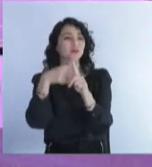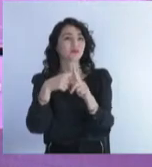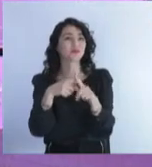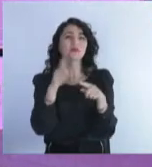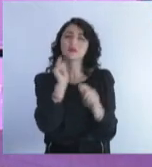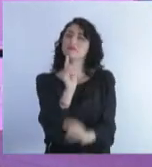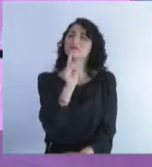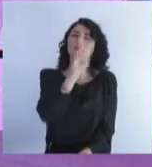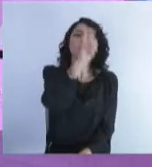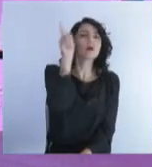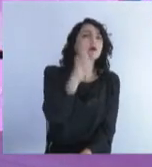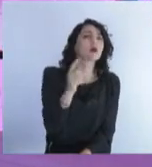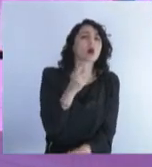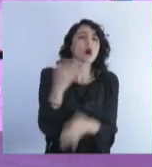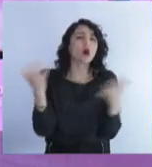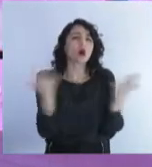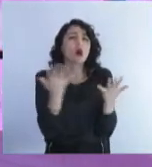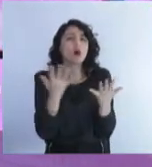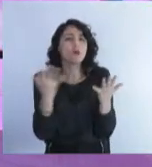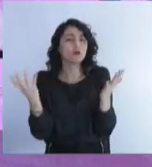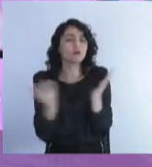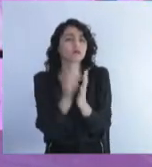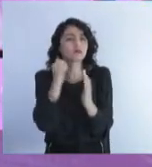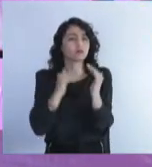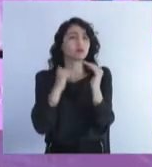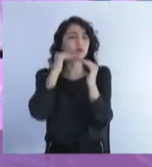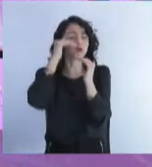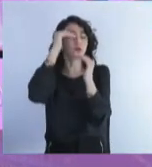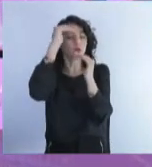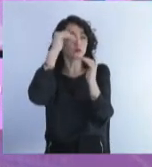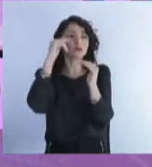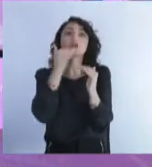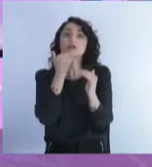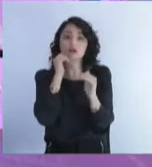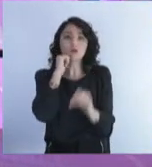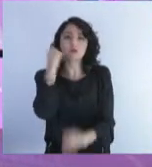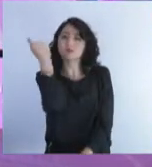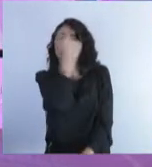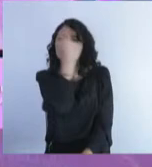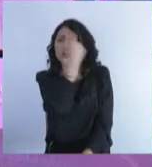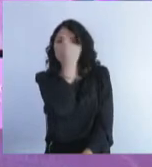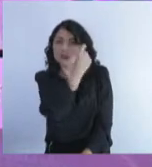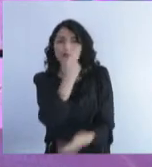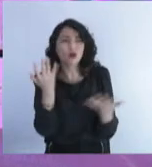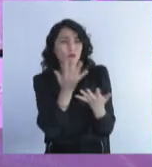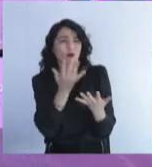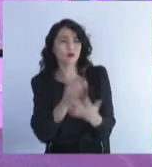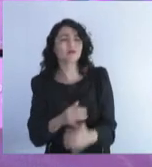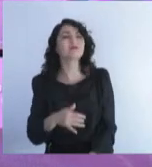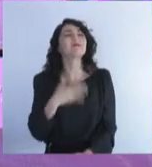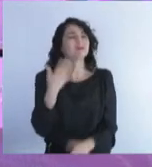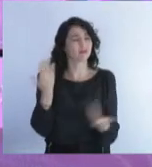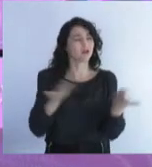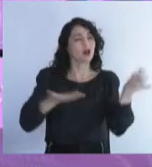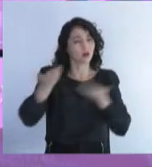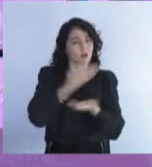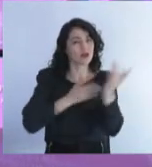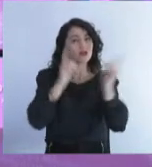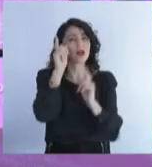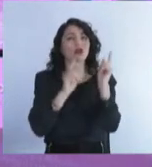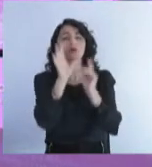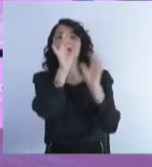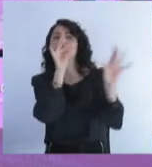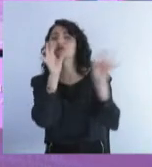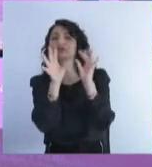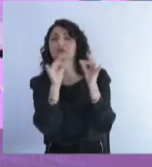how can we go from particularly the high stress to the optimum? And I'd like to share with you